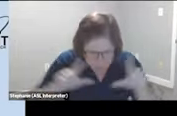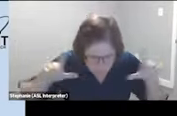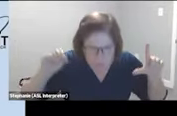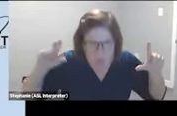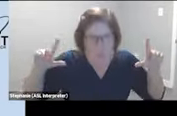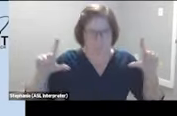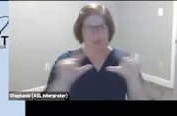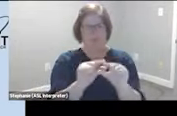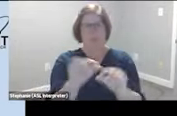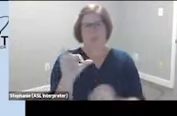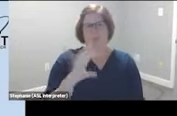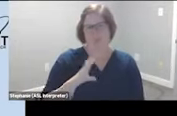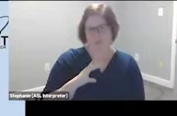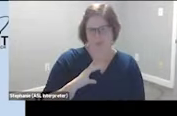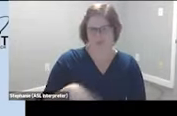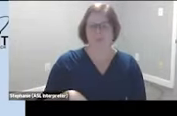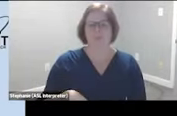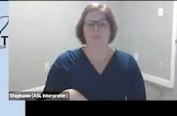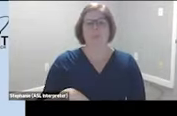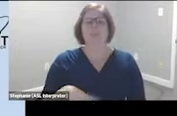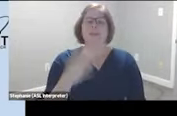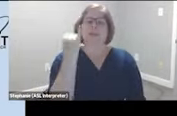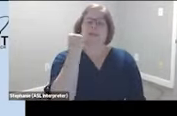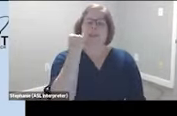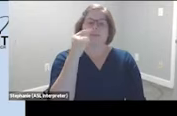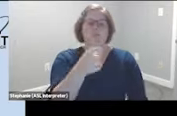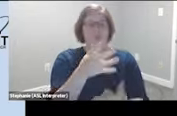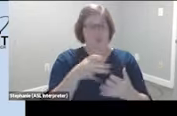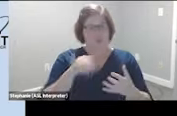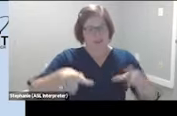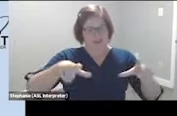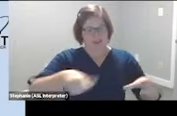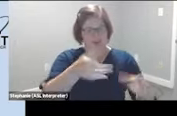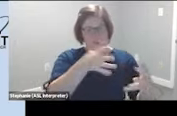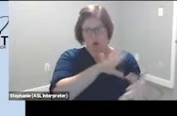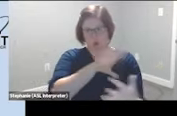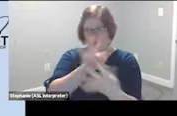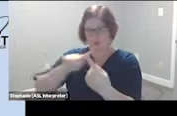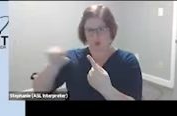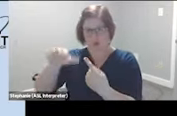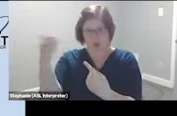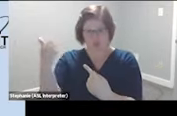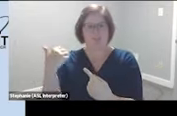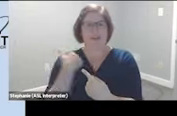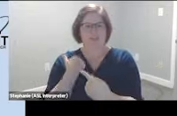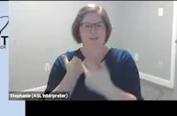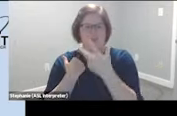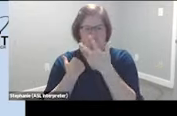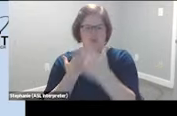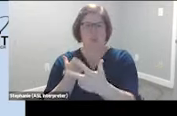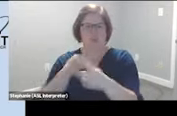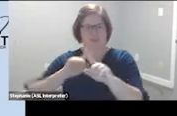where most of its power is derived, the product has 3 different interfaces. It's got HDMI, it